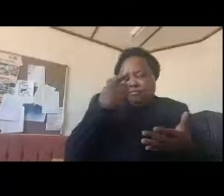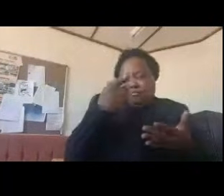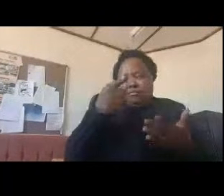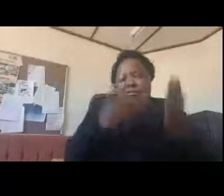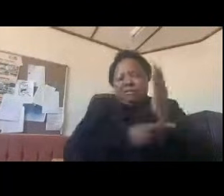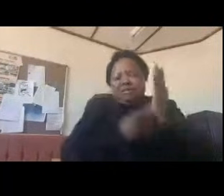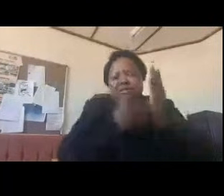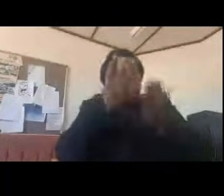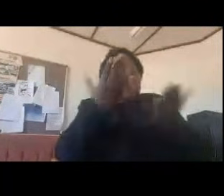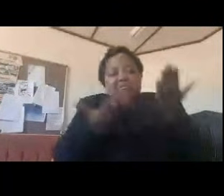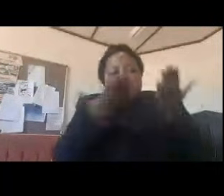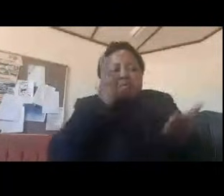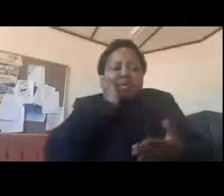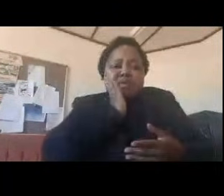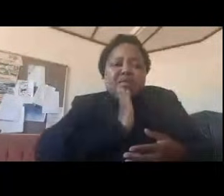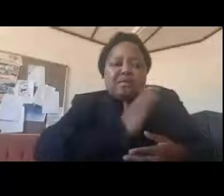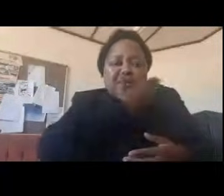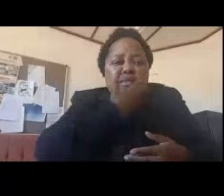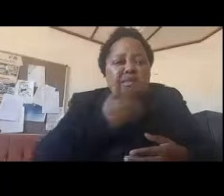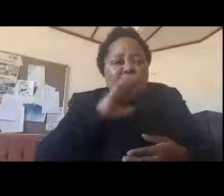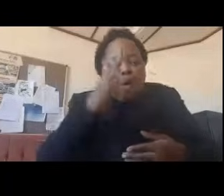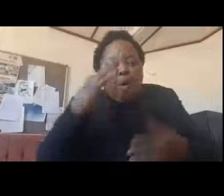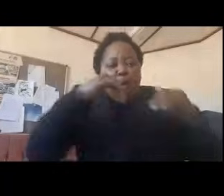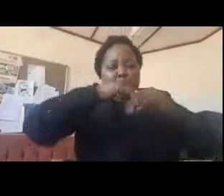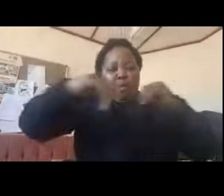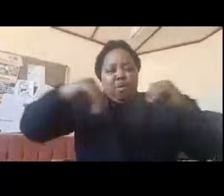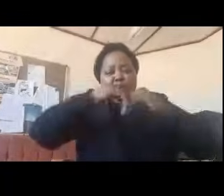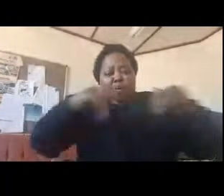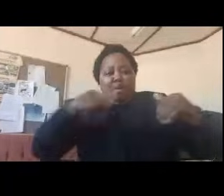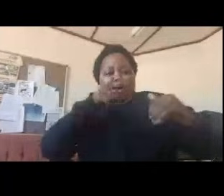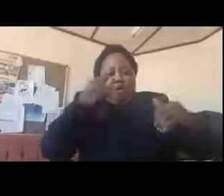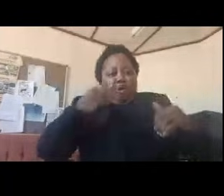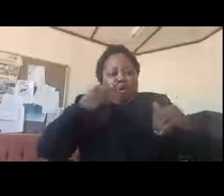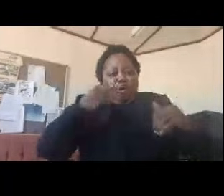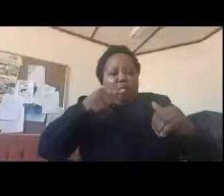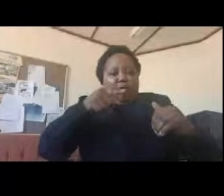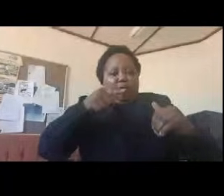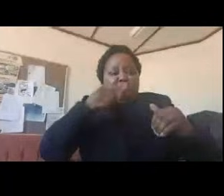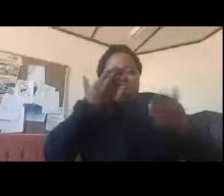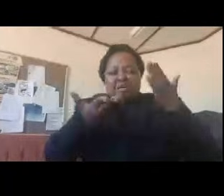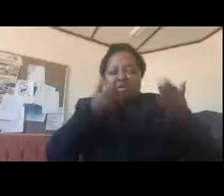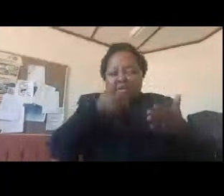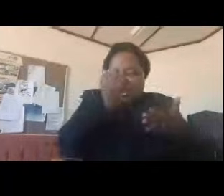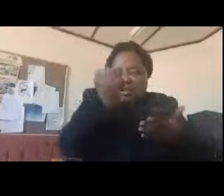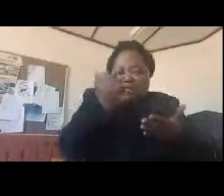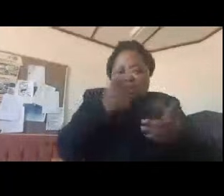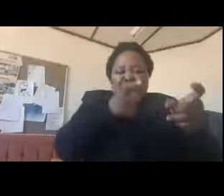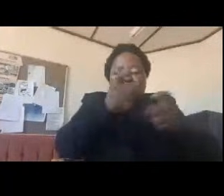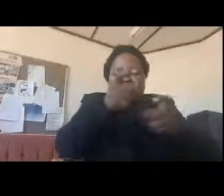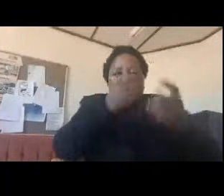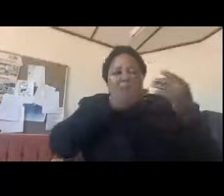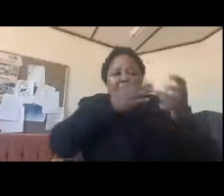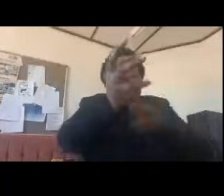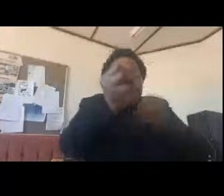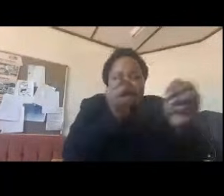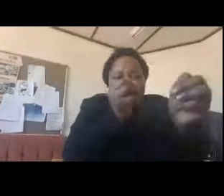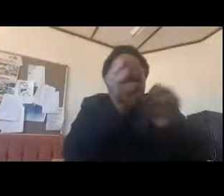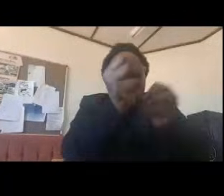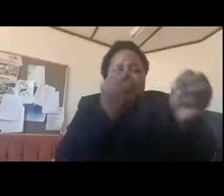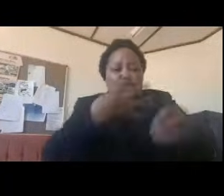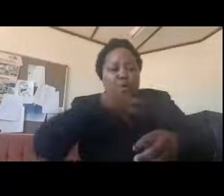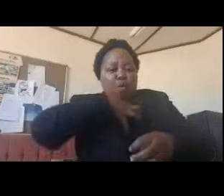or discrimination or unintentionally saying they cannot manage on their own. And that perpetuates